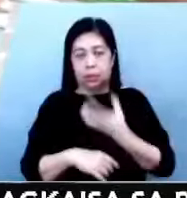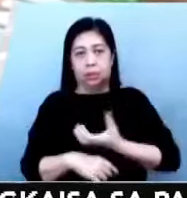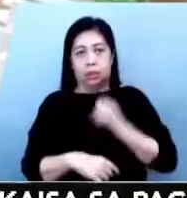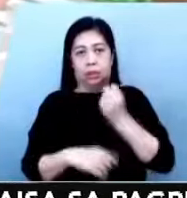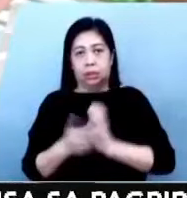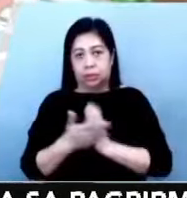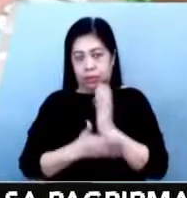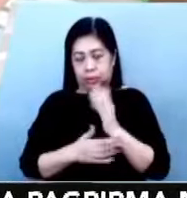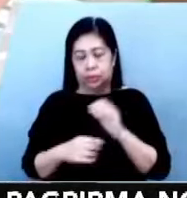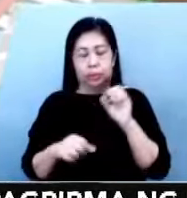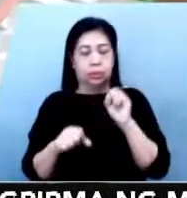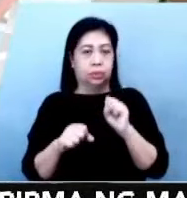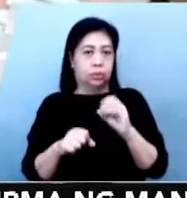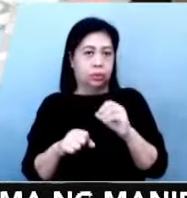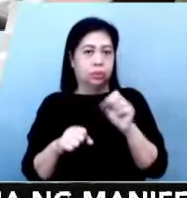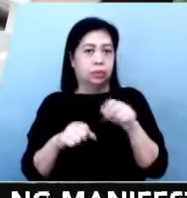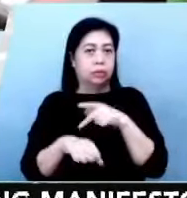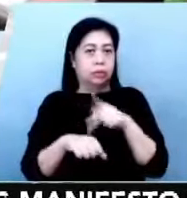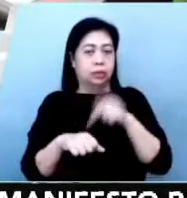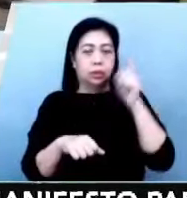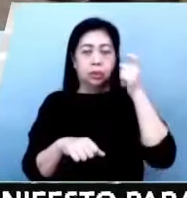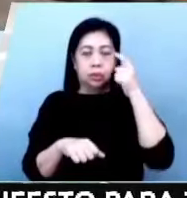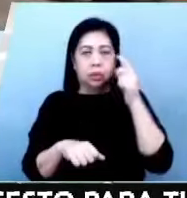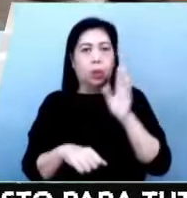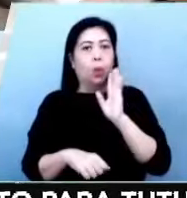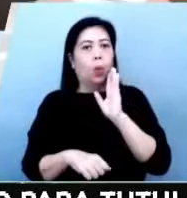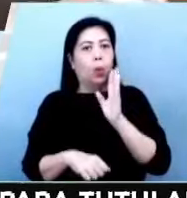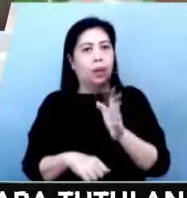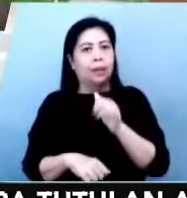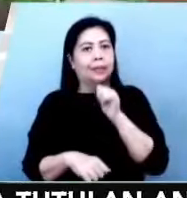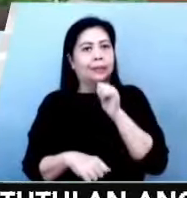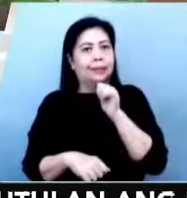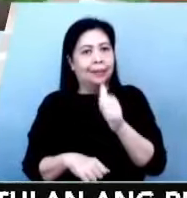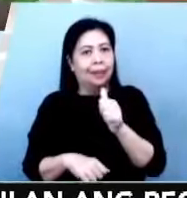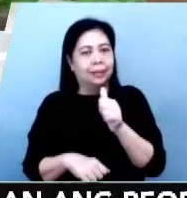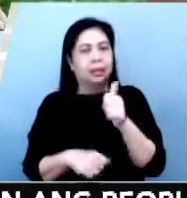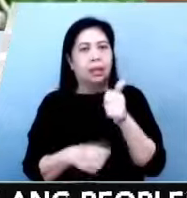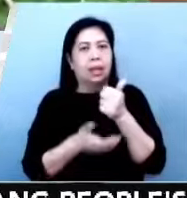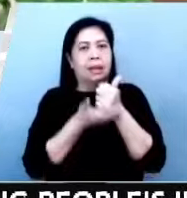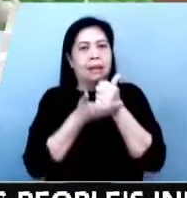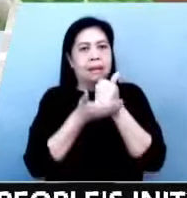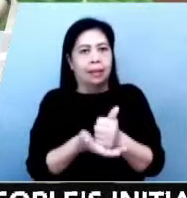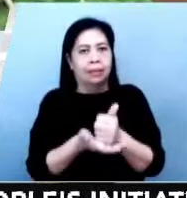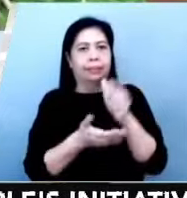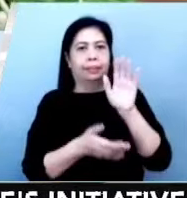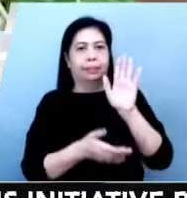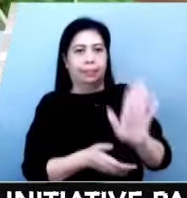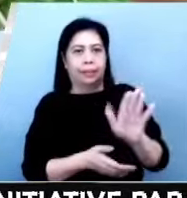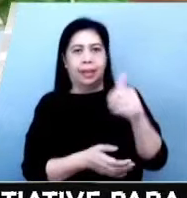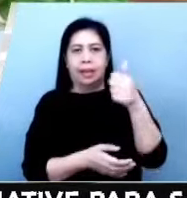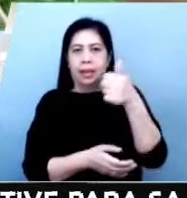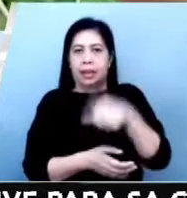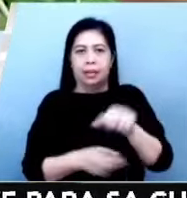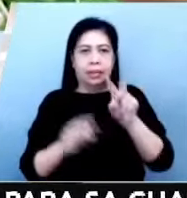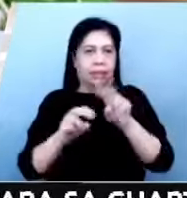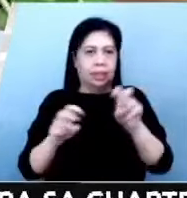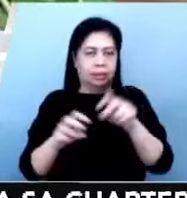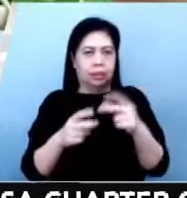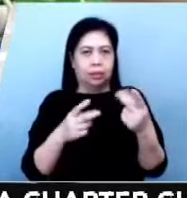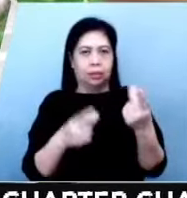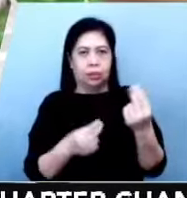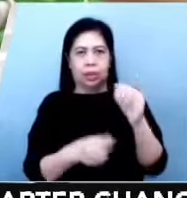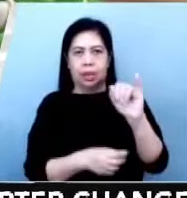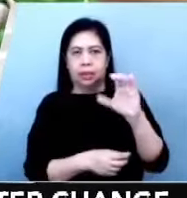Therefore, the Philippine government will not lift a finger to help any investigation that the ICC